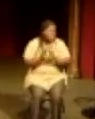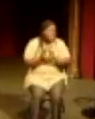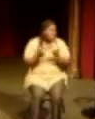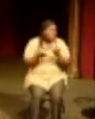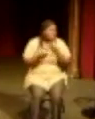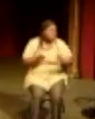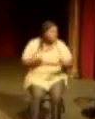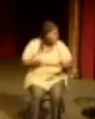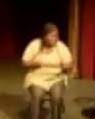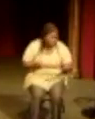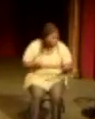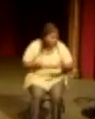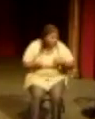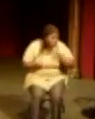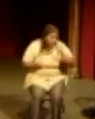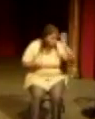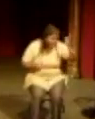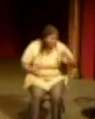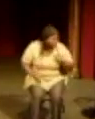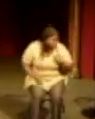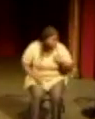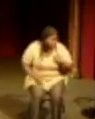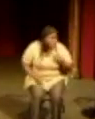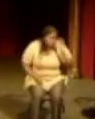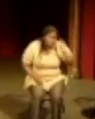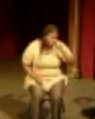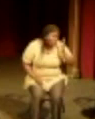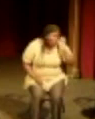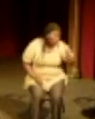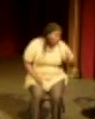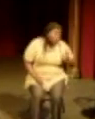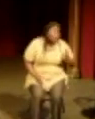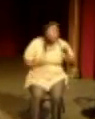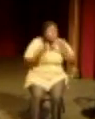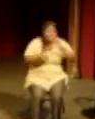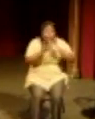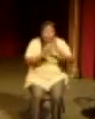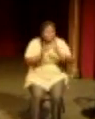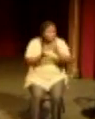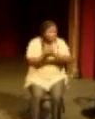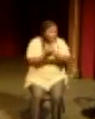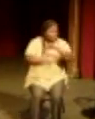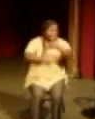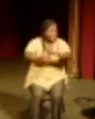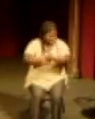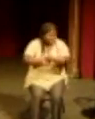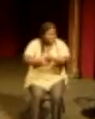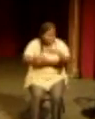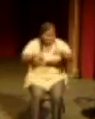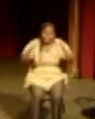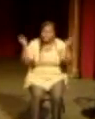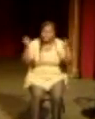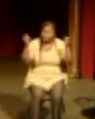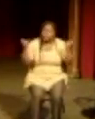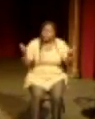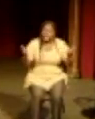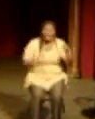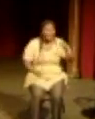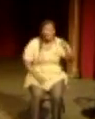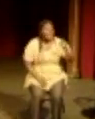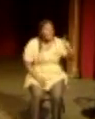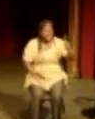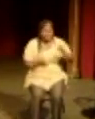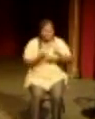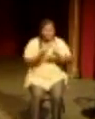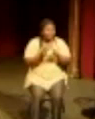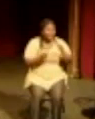be thankful because they'd be really boring. These folks do a great job. Let me thank, first of all, Nick Terry and Courtney Bouvier,